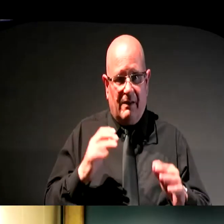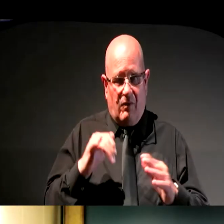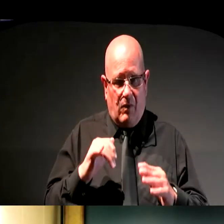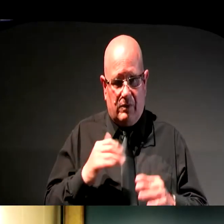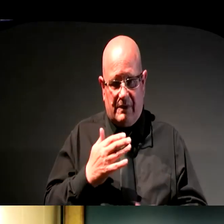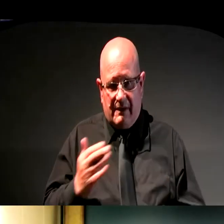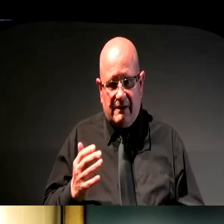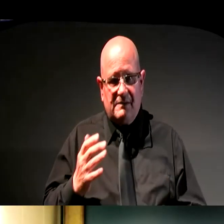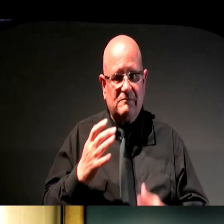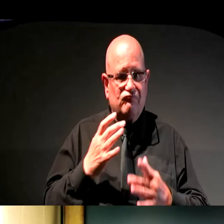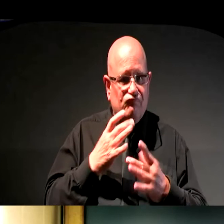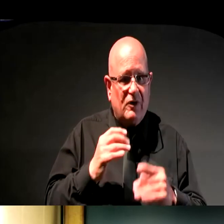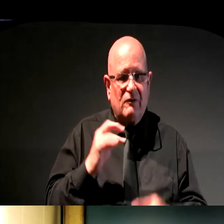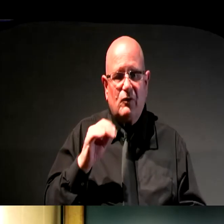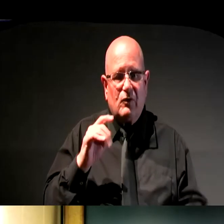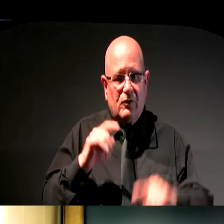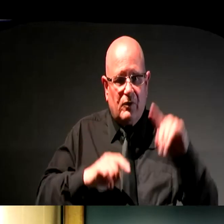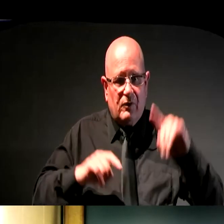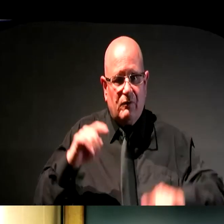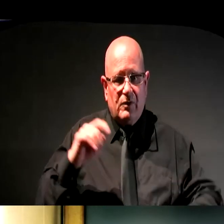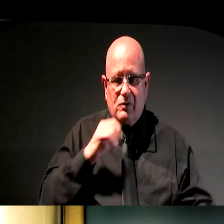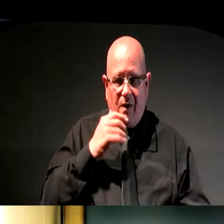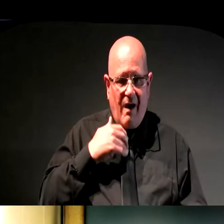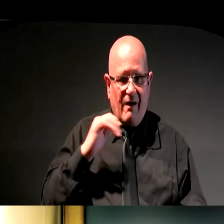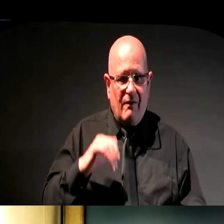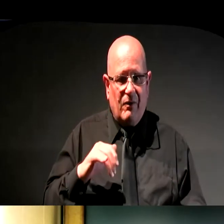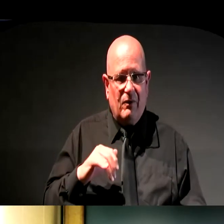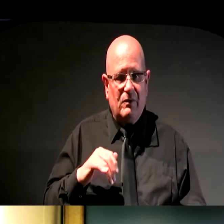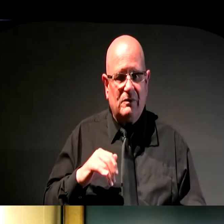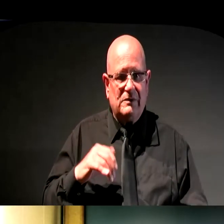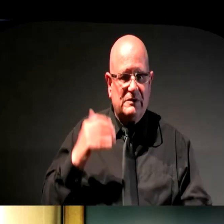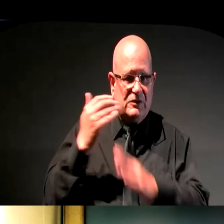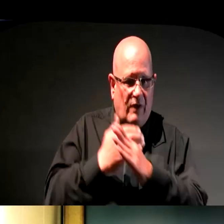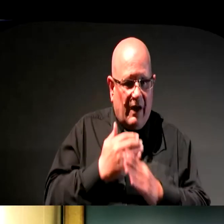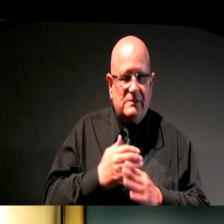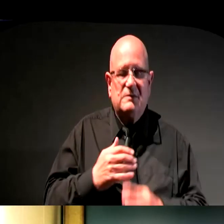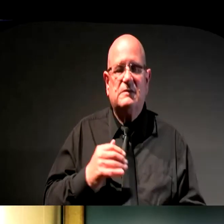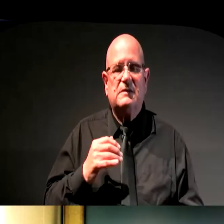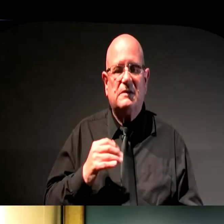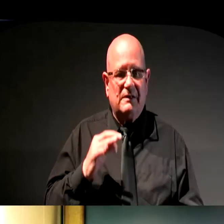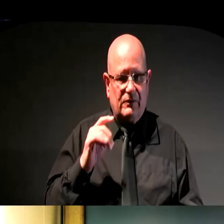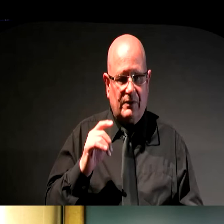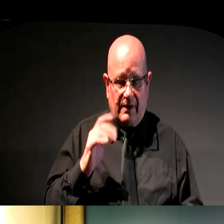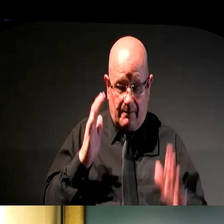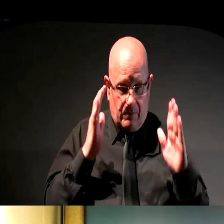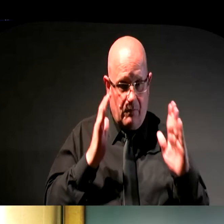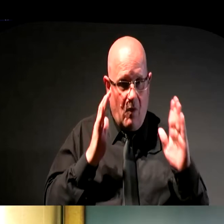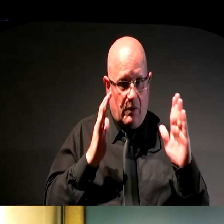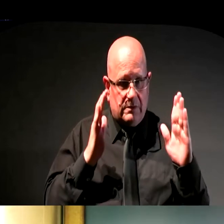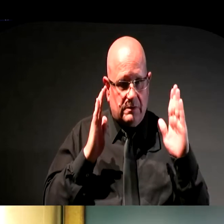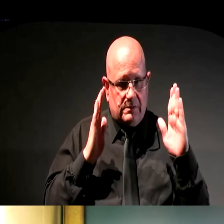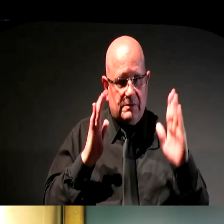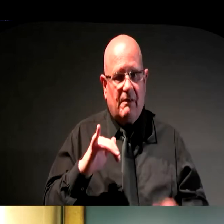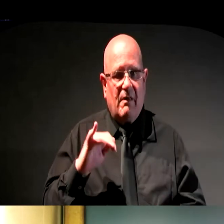to neurotypical people don't happen to us. It's other things that distract us. So if we can get into a spot where we're focused, many